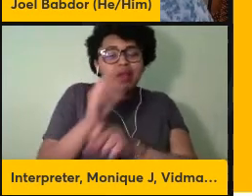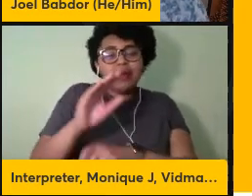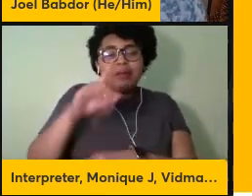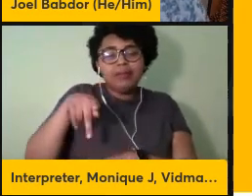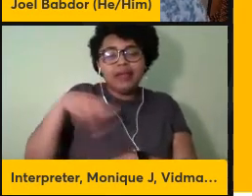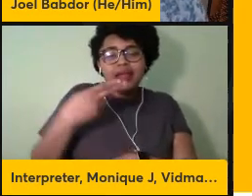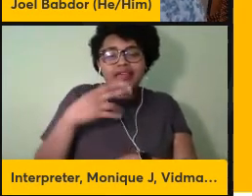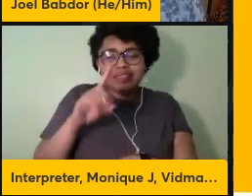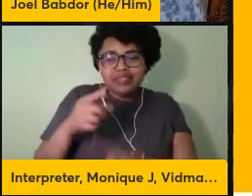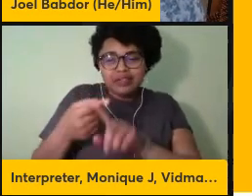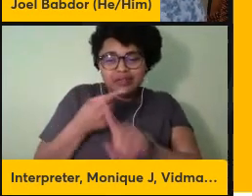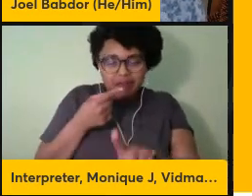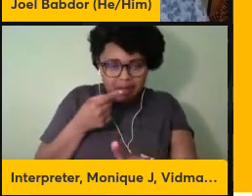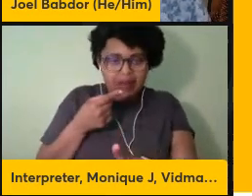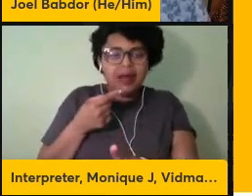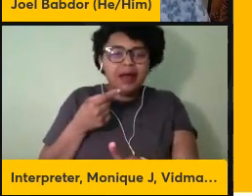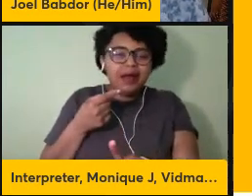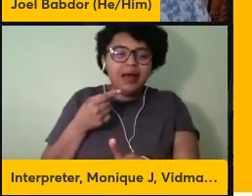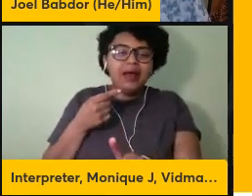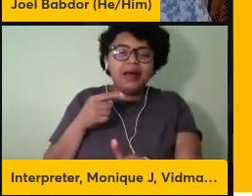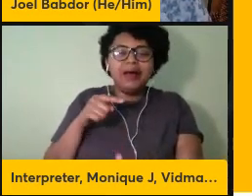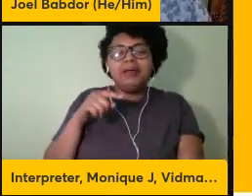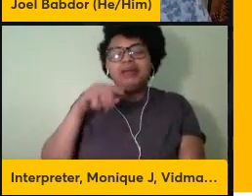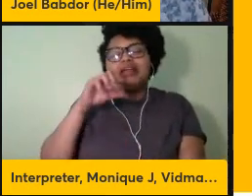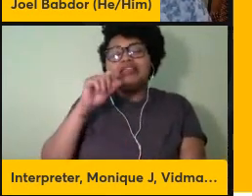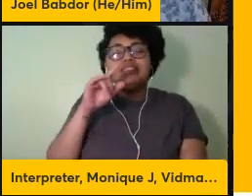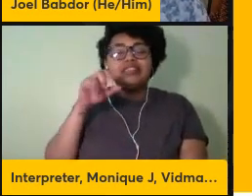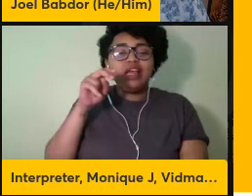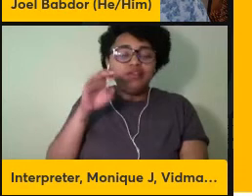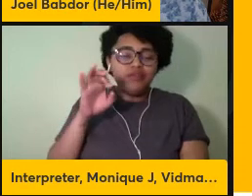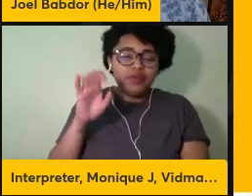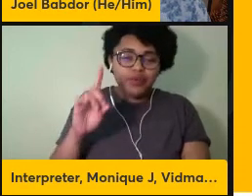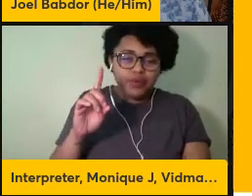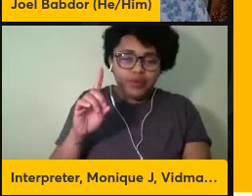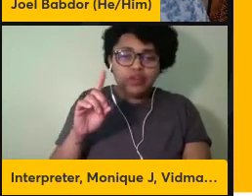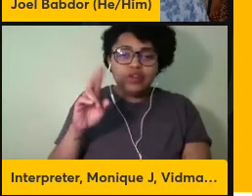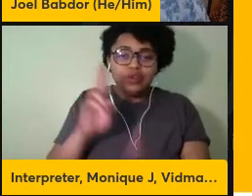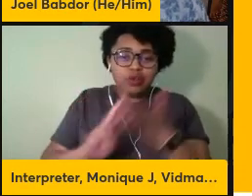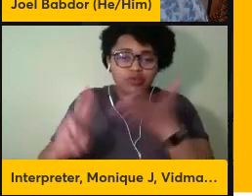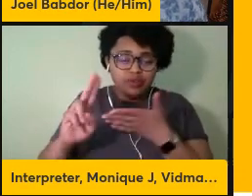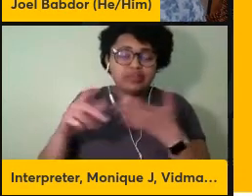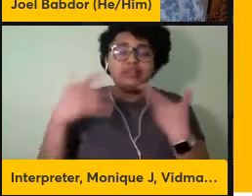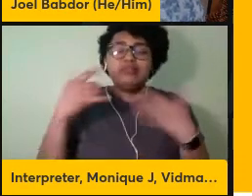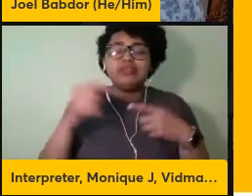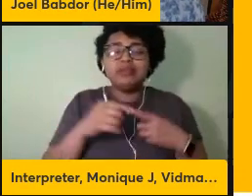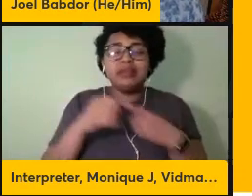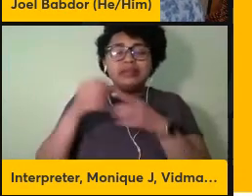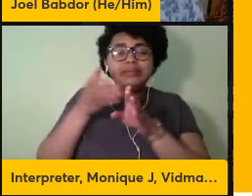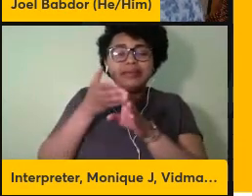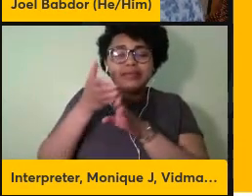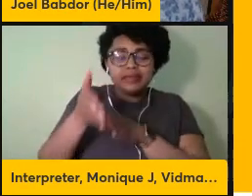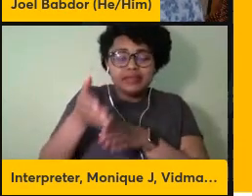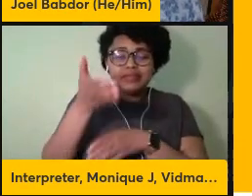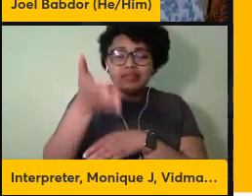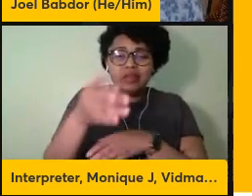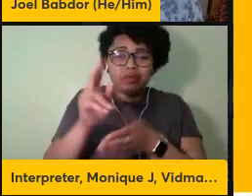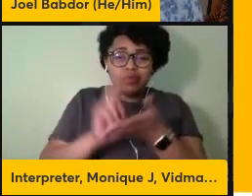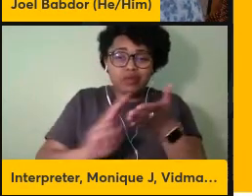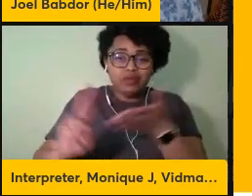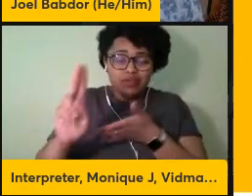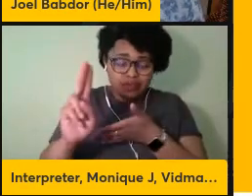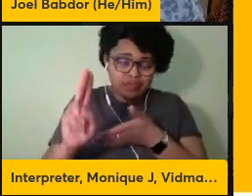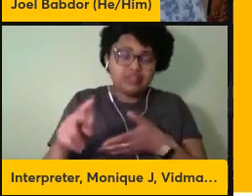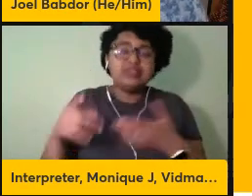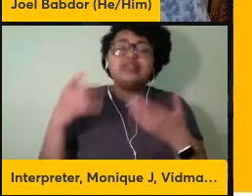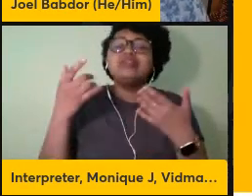Medicine and is currently a postdoctoral infectious disease specialist at the university. She's a recipient of Howard Hughes Medical